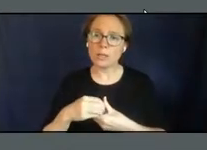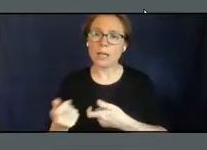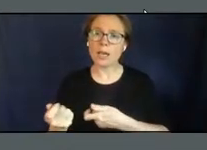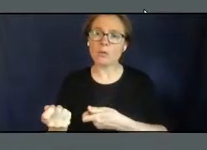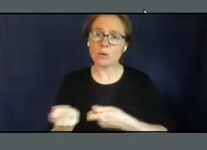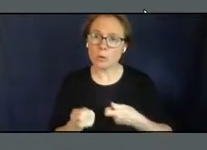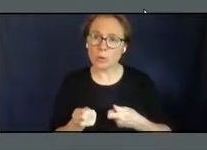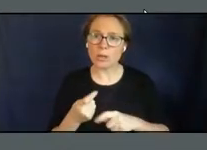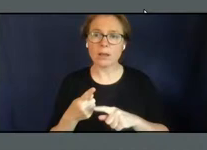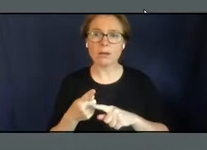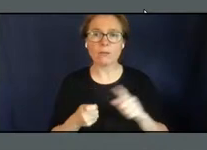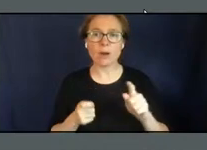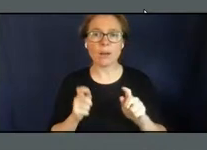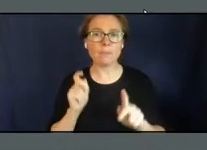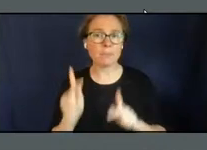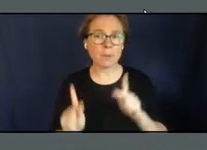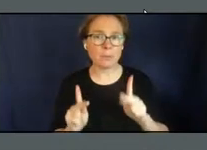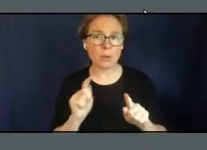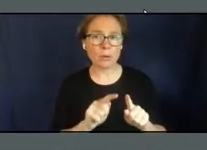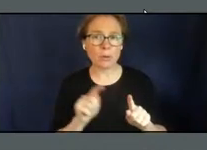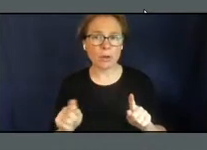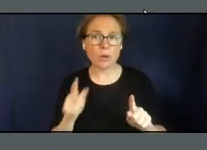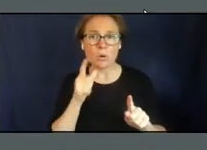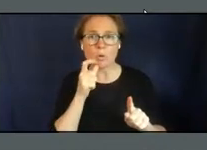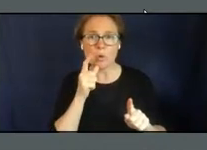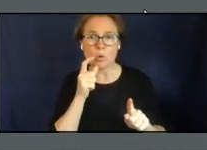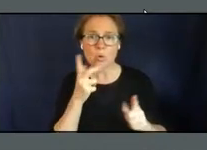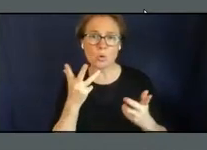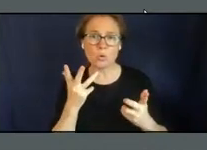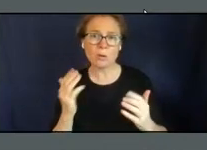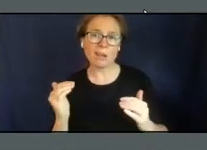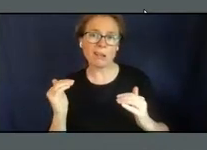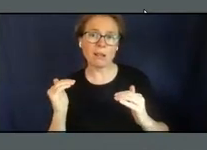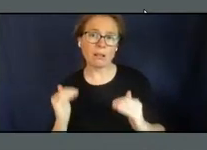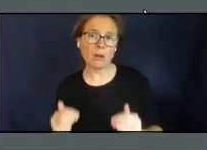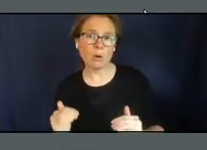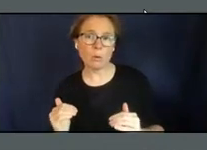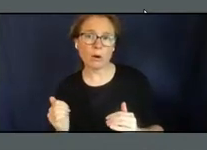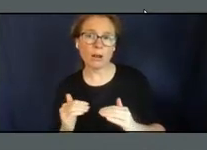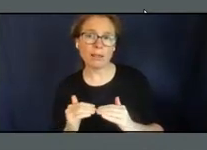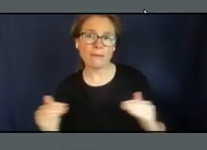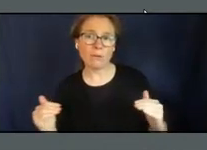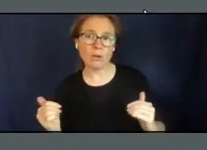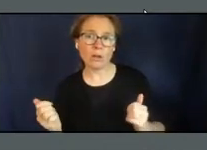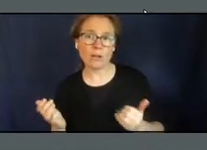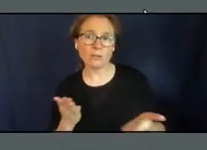people that may be in sort of lower levels of service in nursing that might,